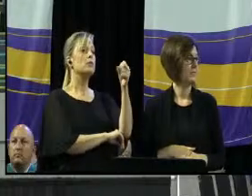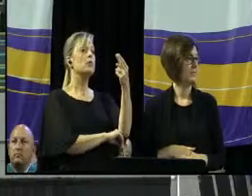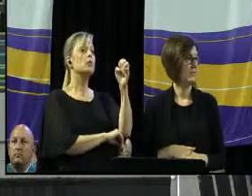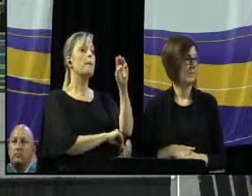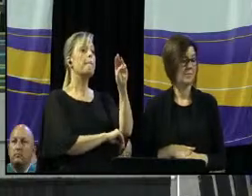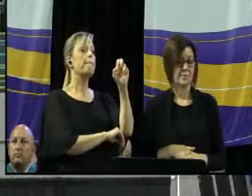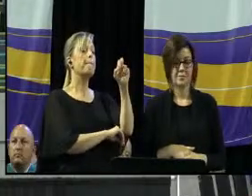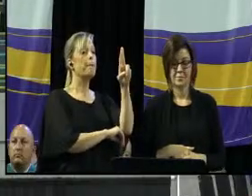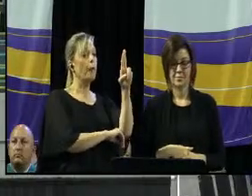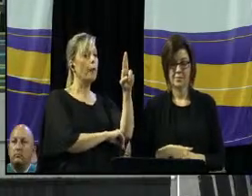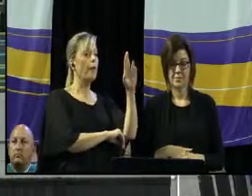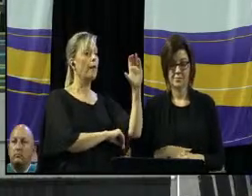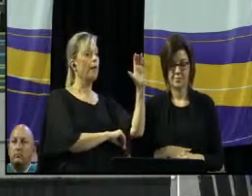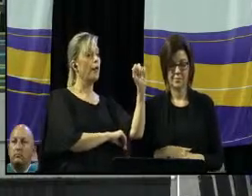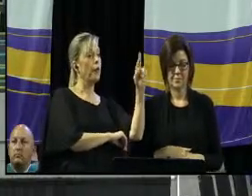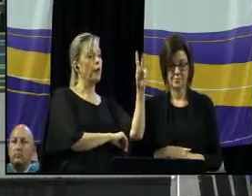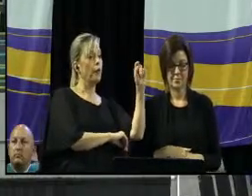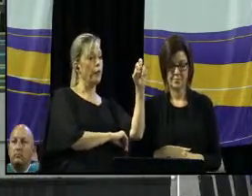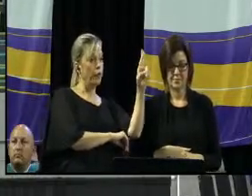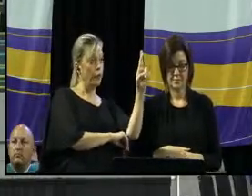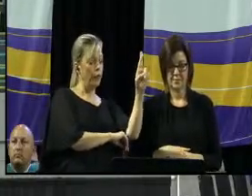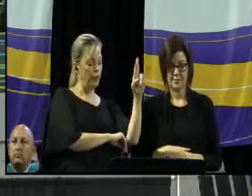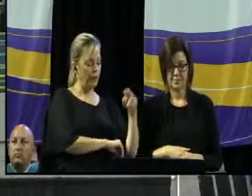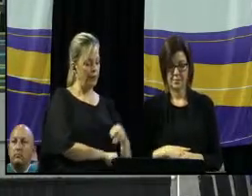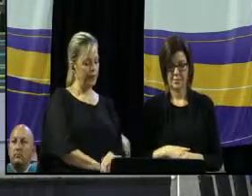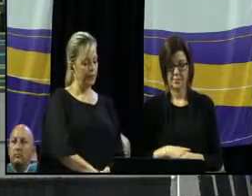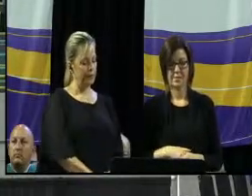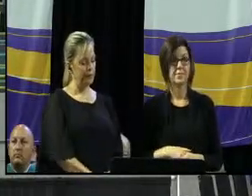Shamar Onaje Carter.